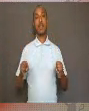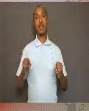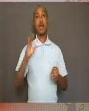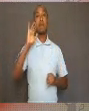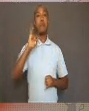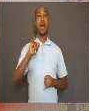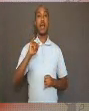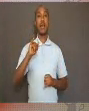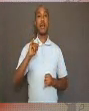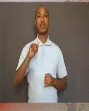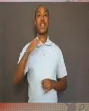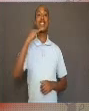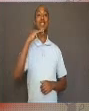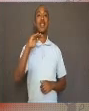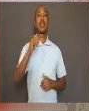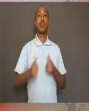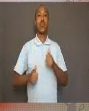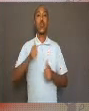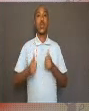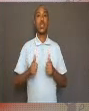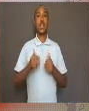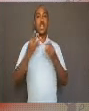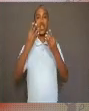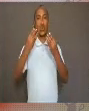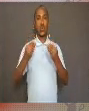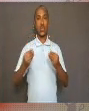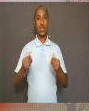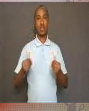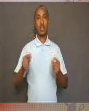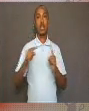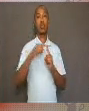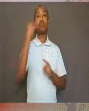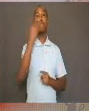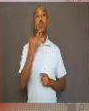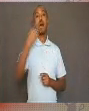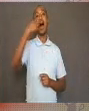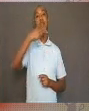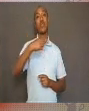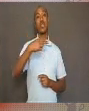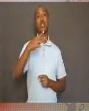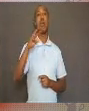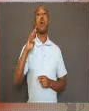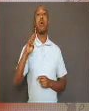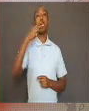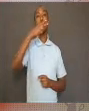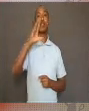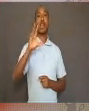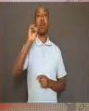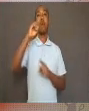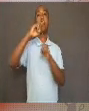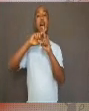by the extent to which they dissociate to form hydrogen or